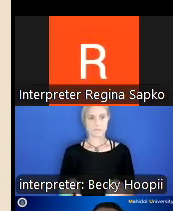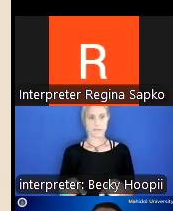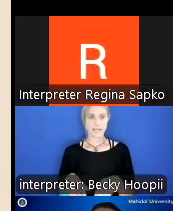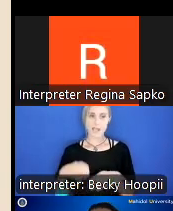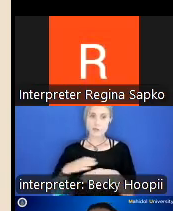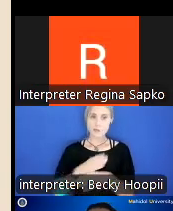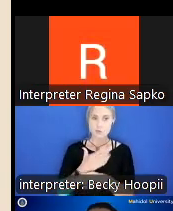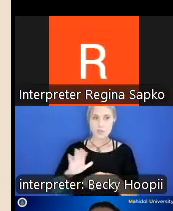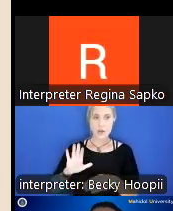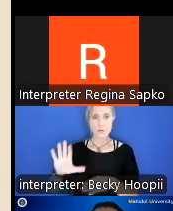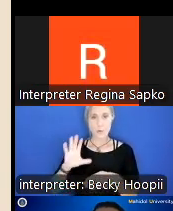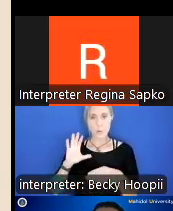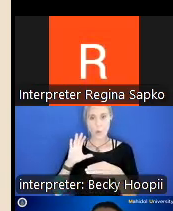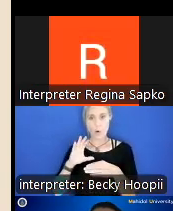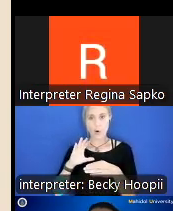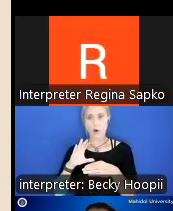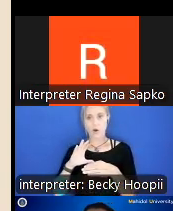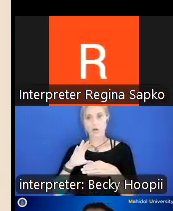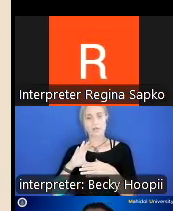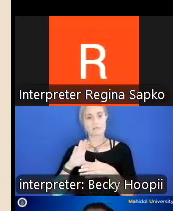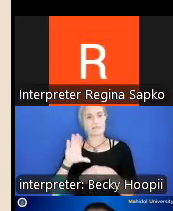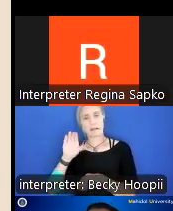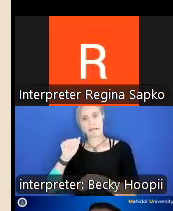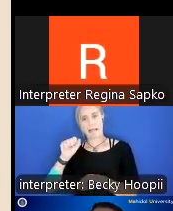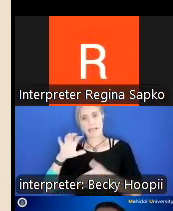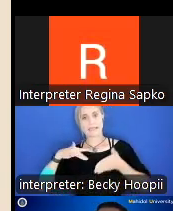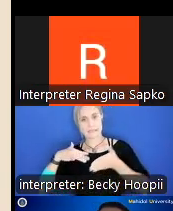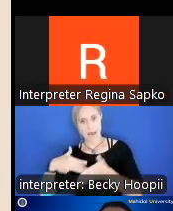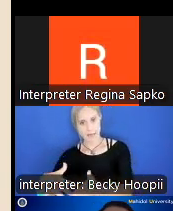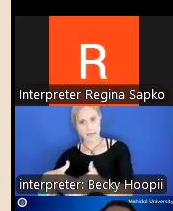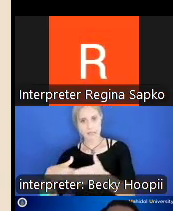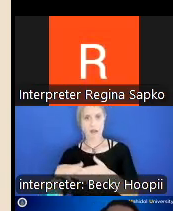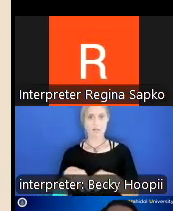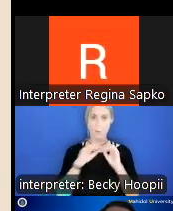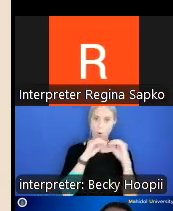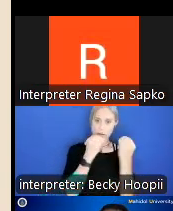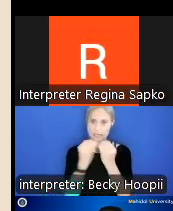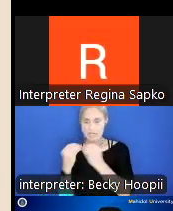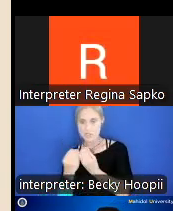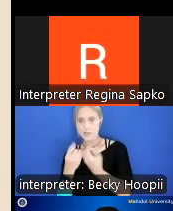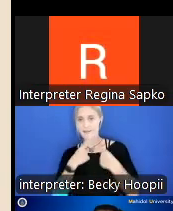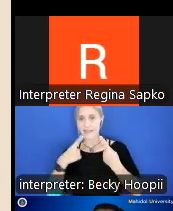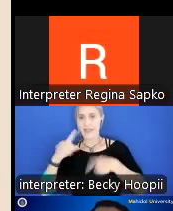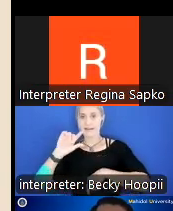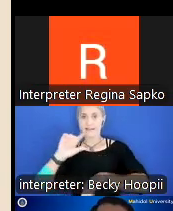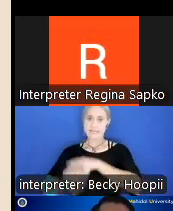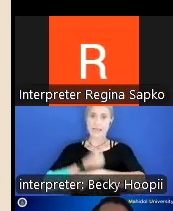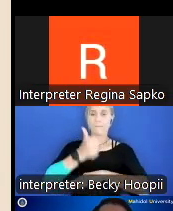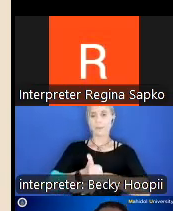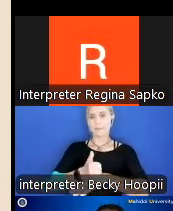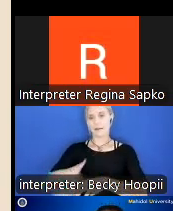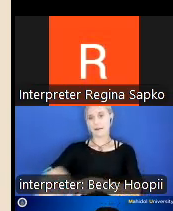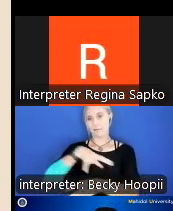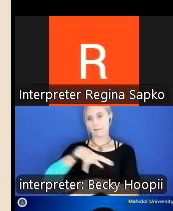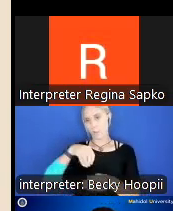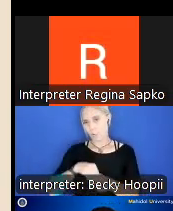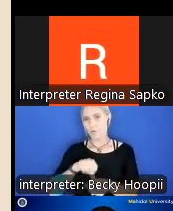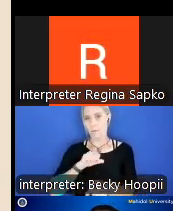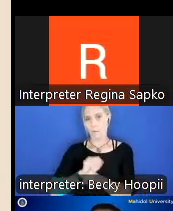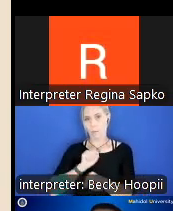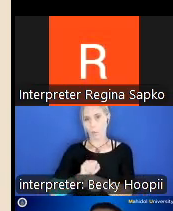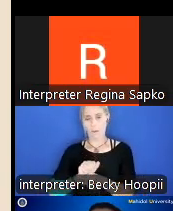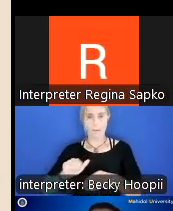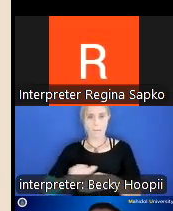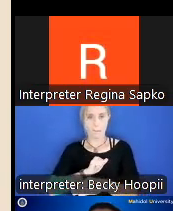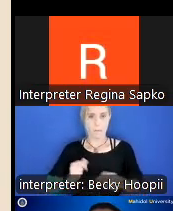case study of organizations that have effective implemented inclusive employment practice? Yes,